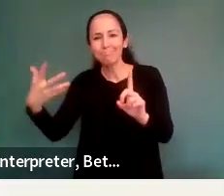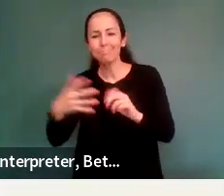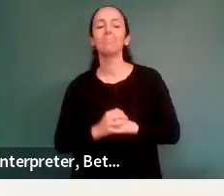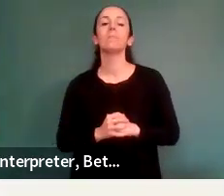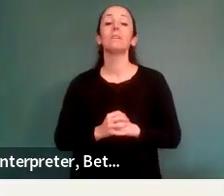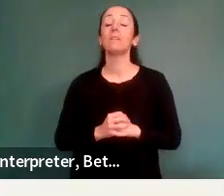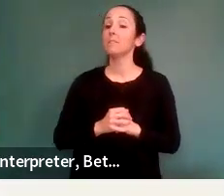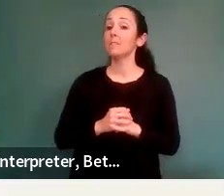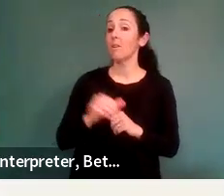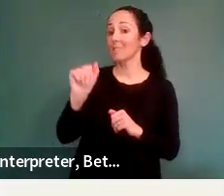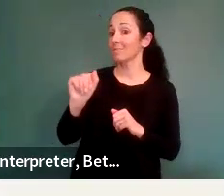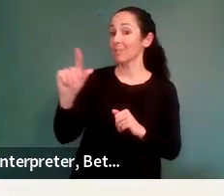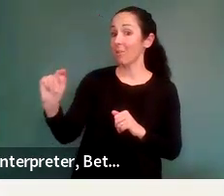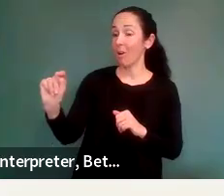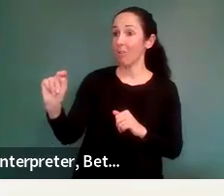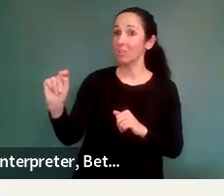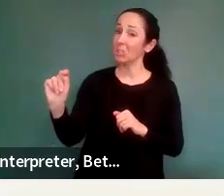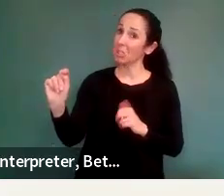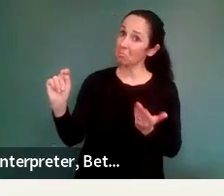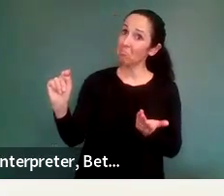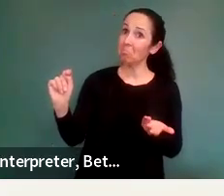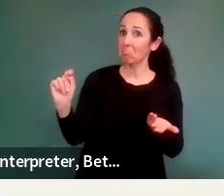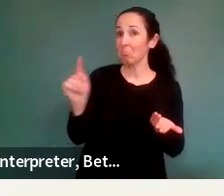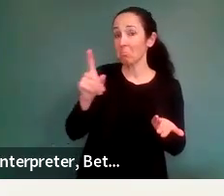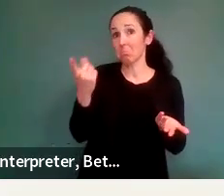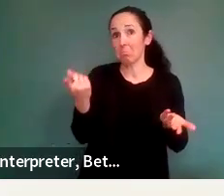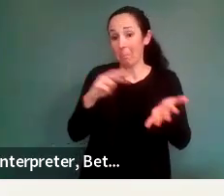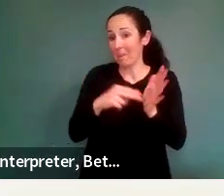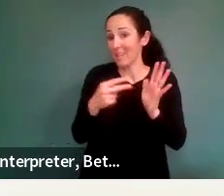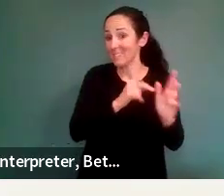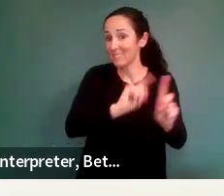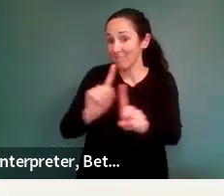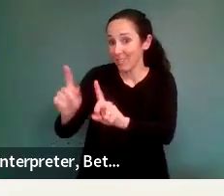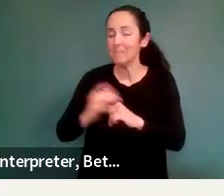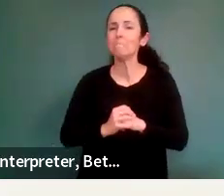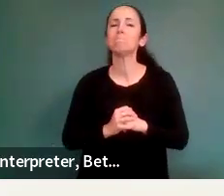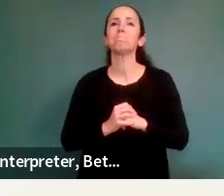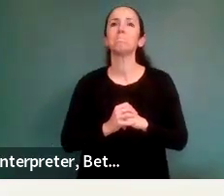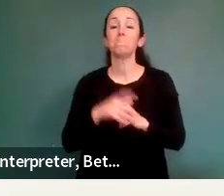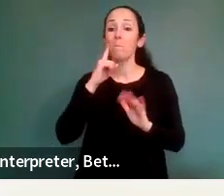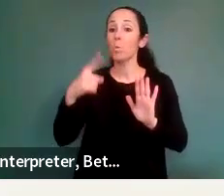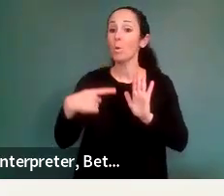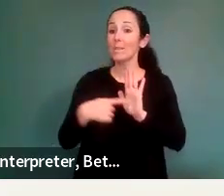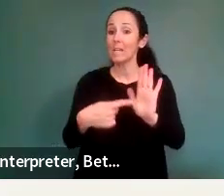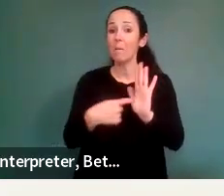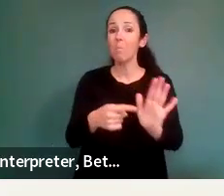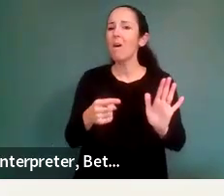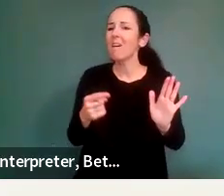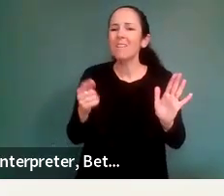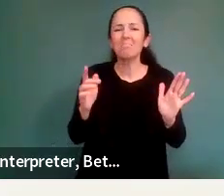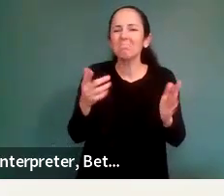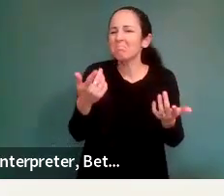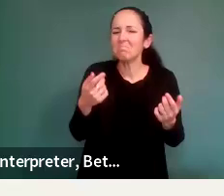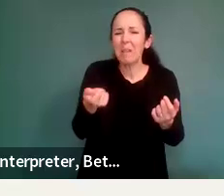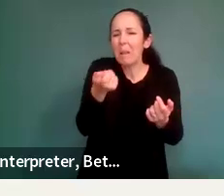assistive technology can be a number of things. For example, it can be low-tech aids,